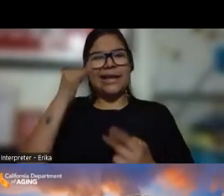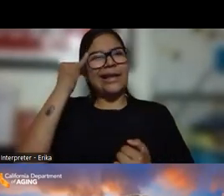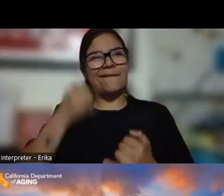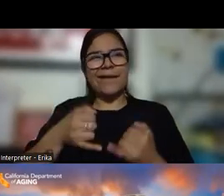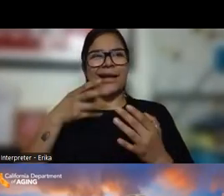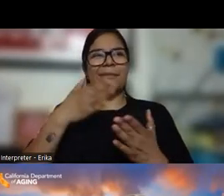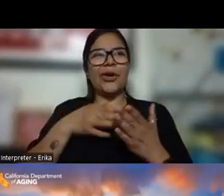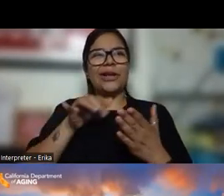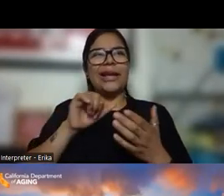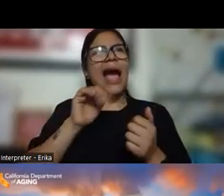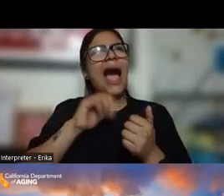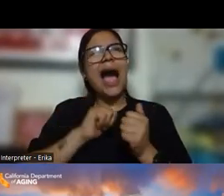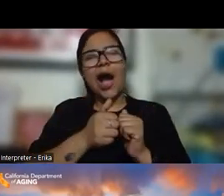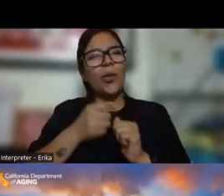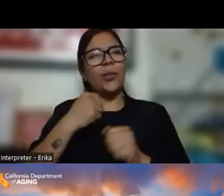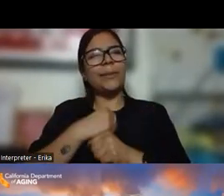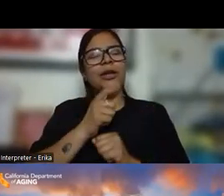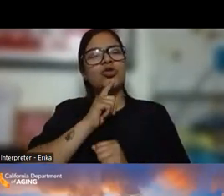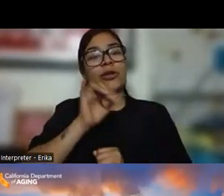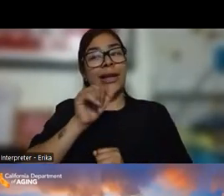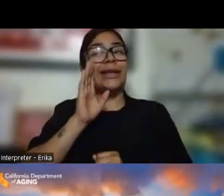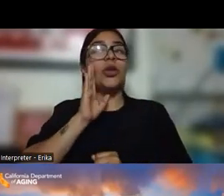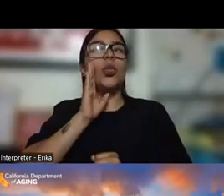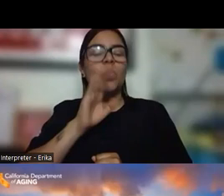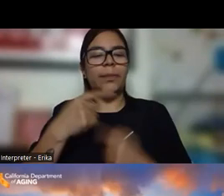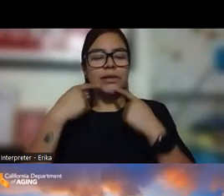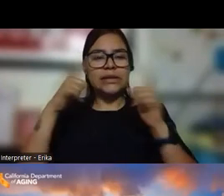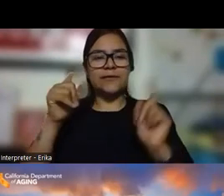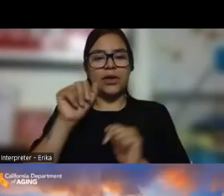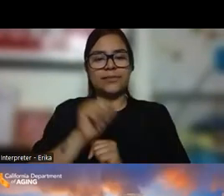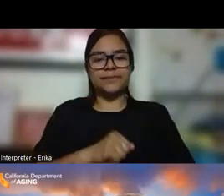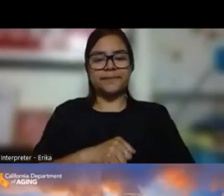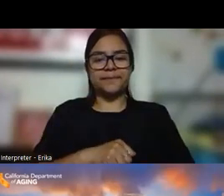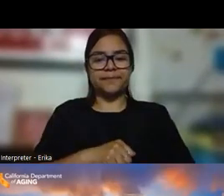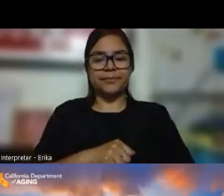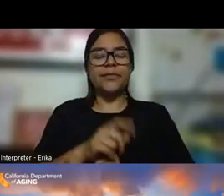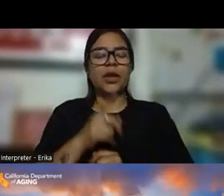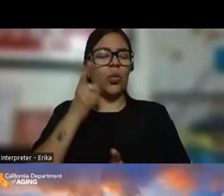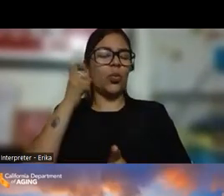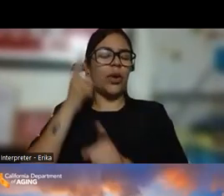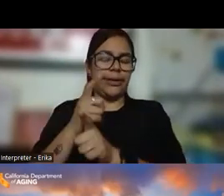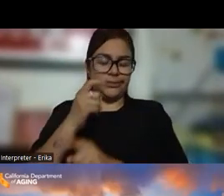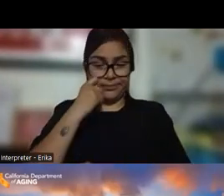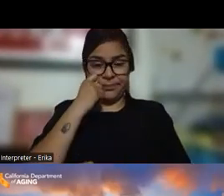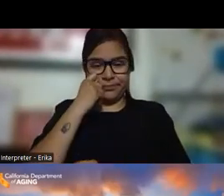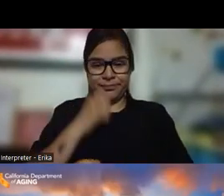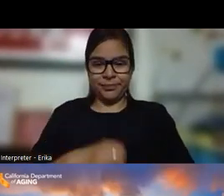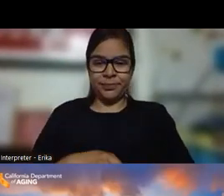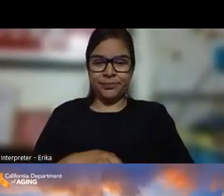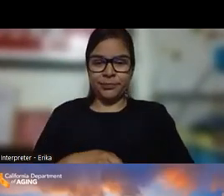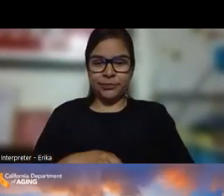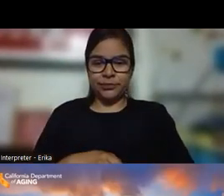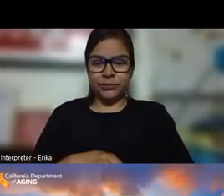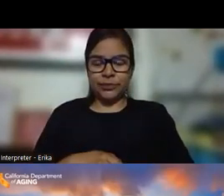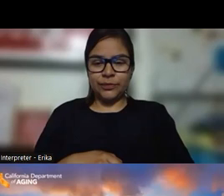do we ensure that the impact is indeed equitable? Yeah, to answer your second question, that's one reason I'm so happy we were able to